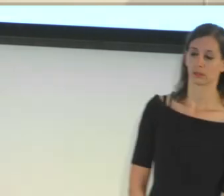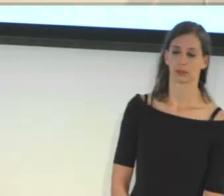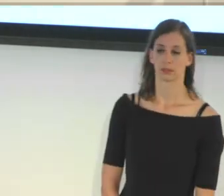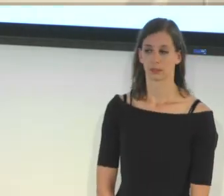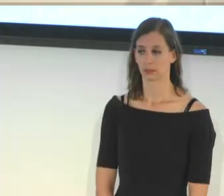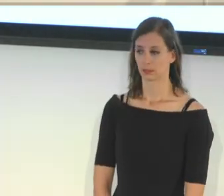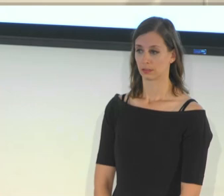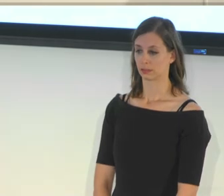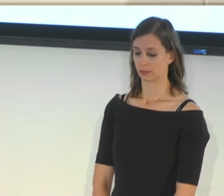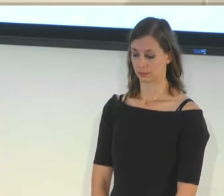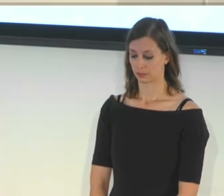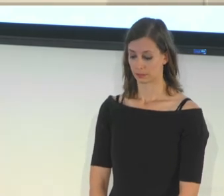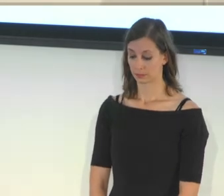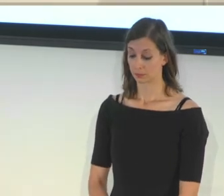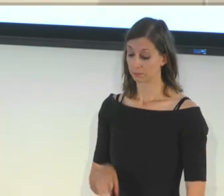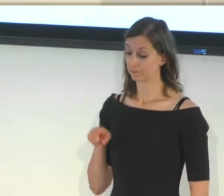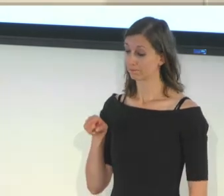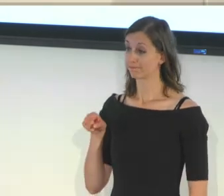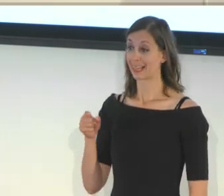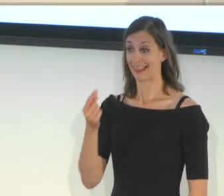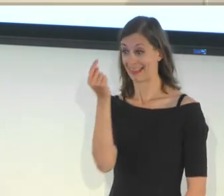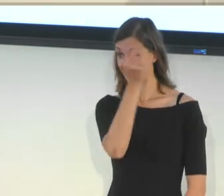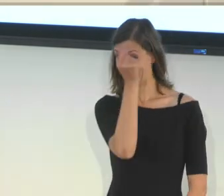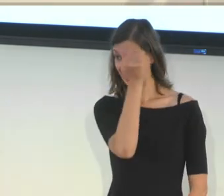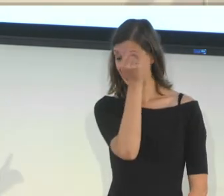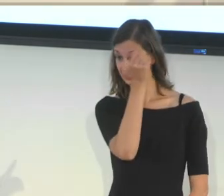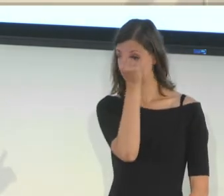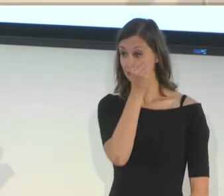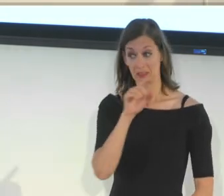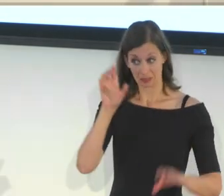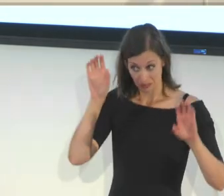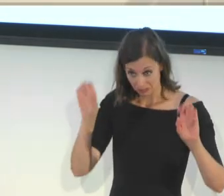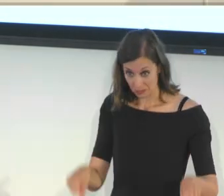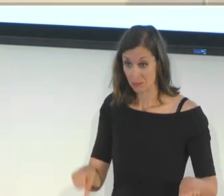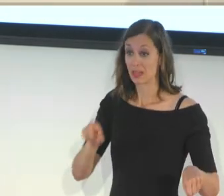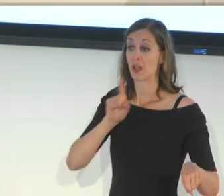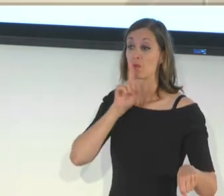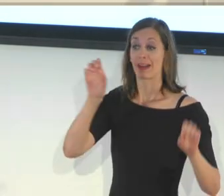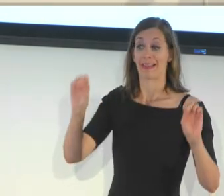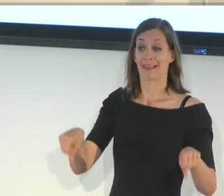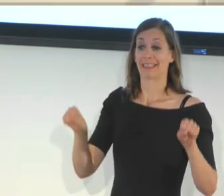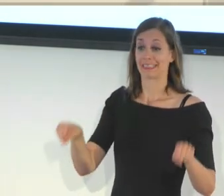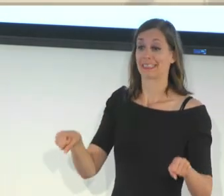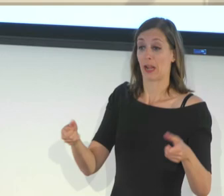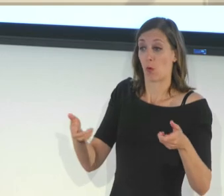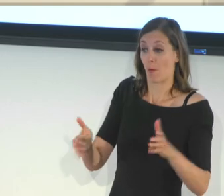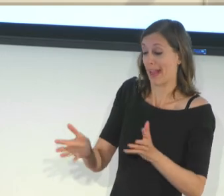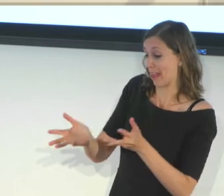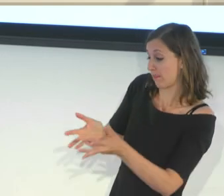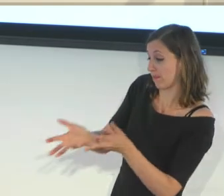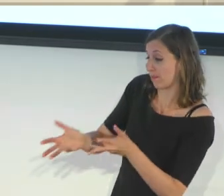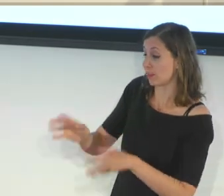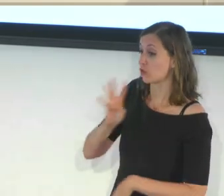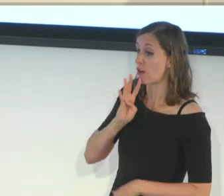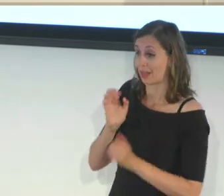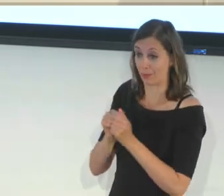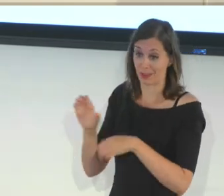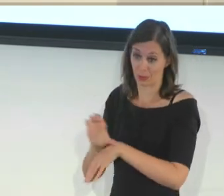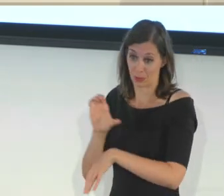We are not that far off from this being a realistic way to talk to a computer to get it to build you something.